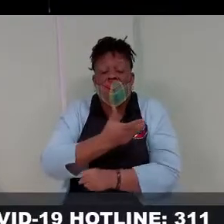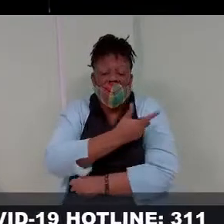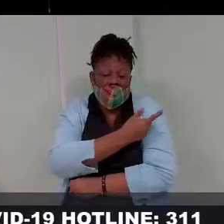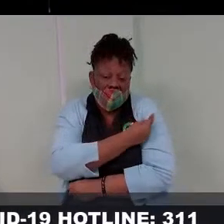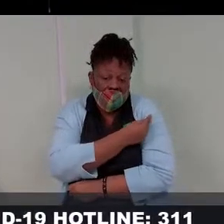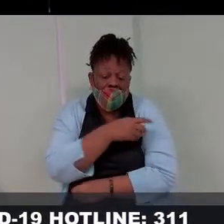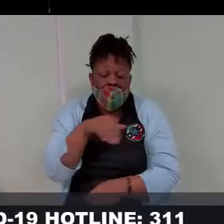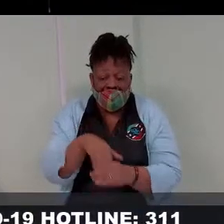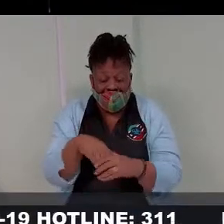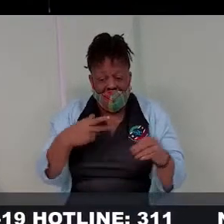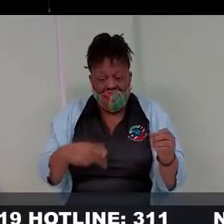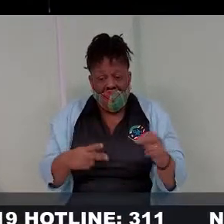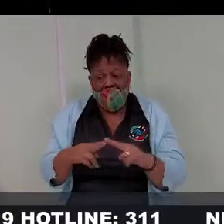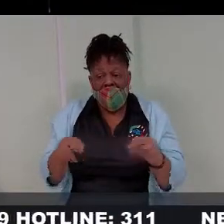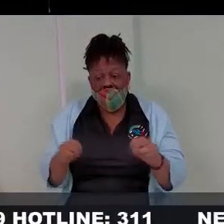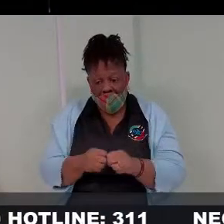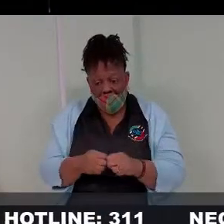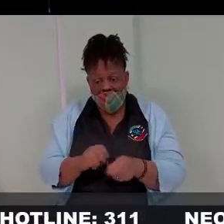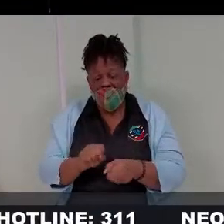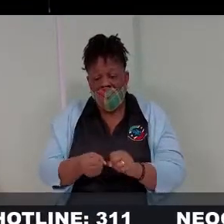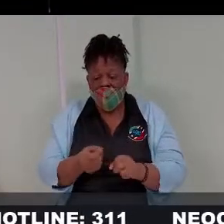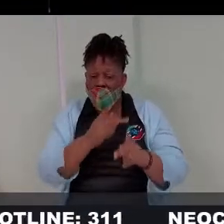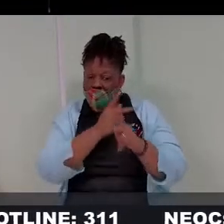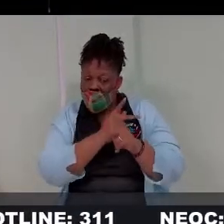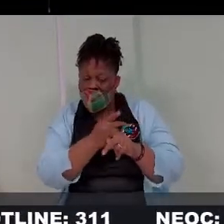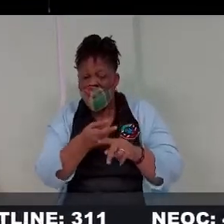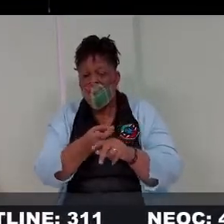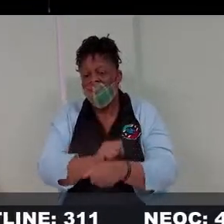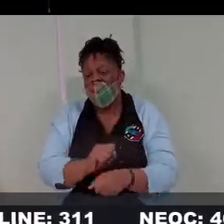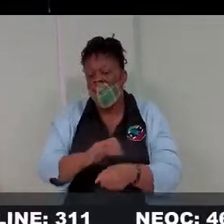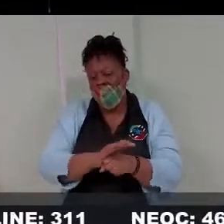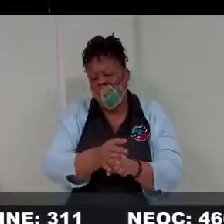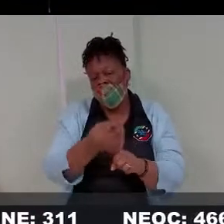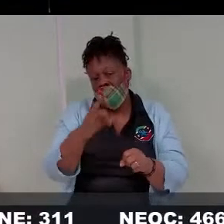be discussed later on. Thank you.